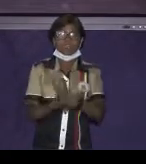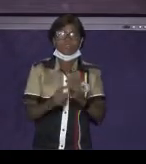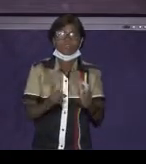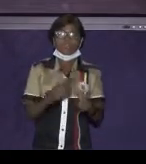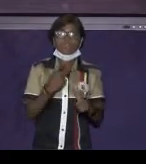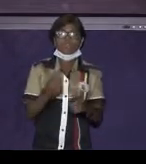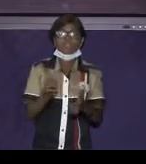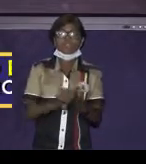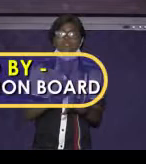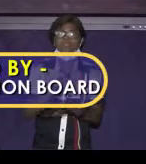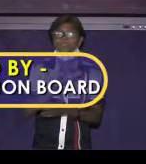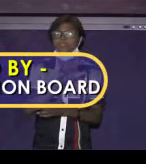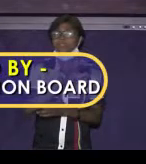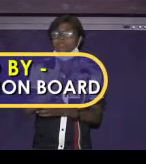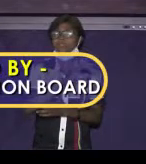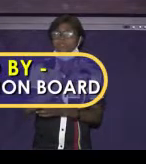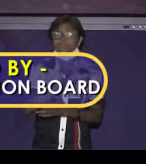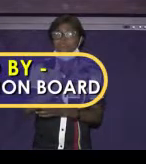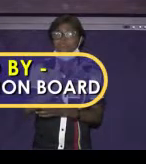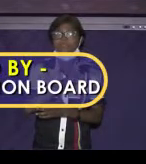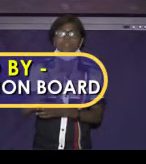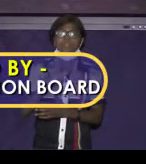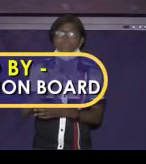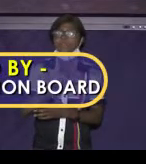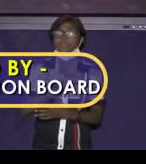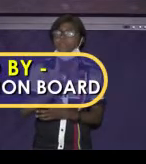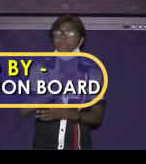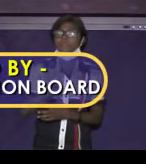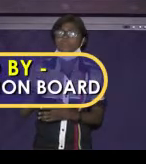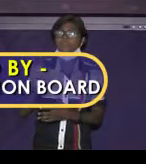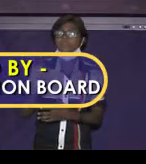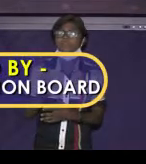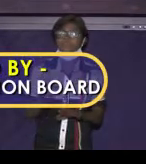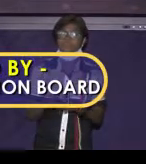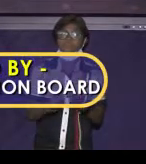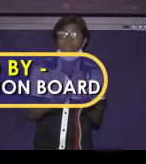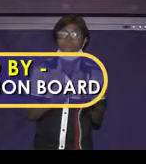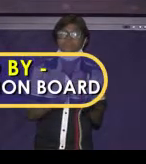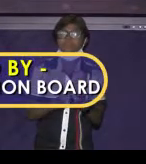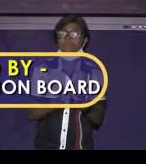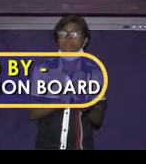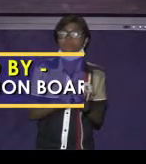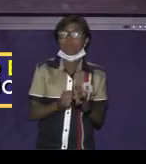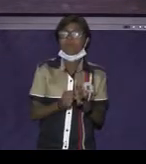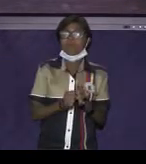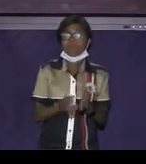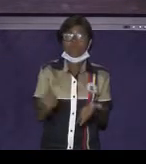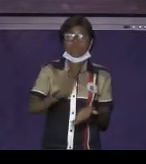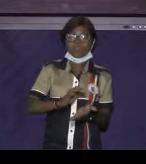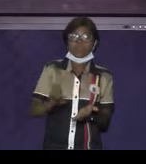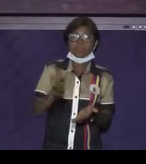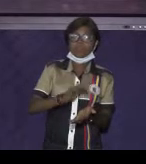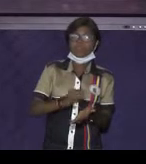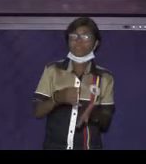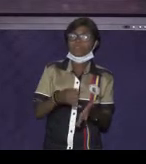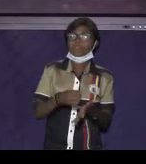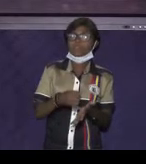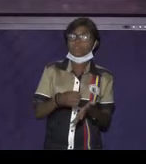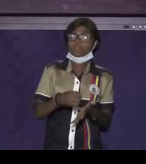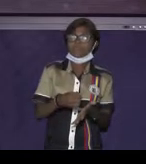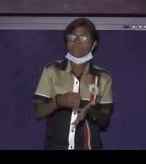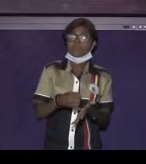is 3,600 seconds. Now, if we are increasing this by 3,600, if we're increasing this in the ratio 1